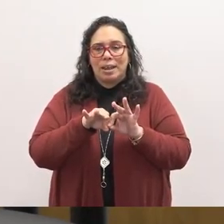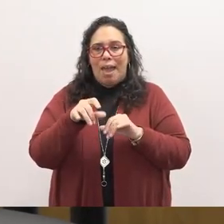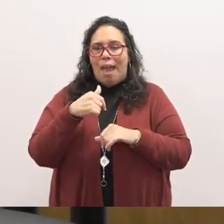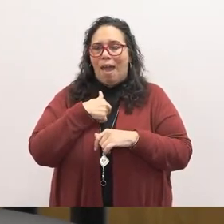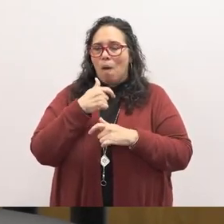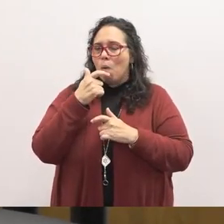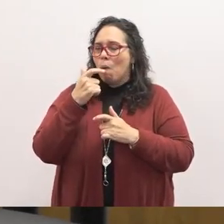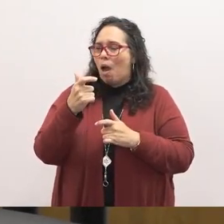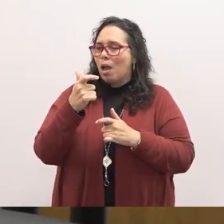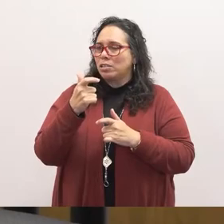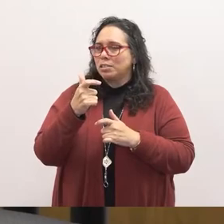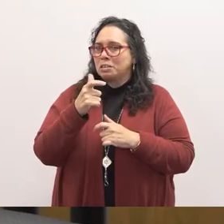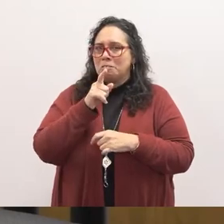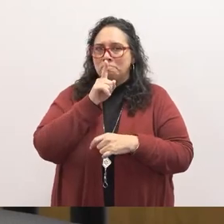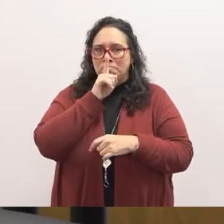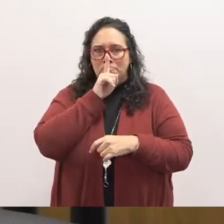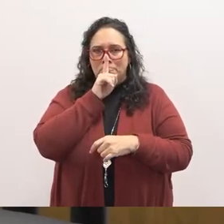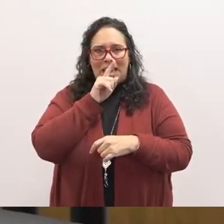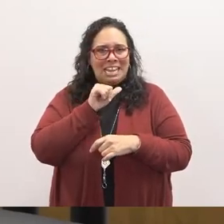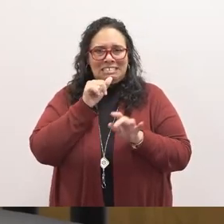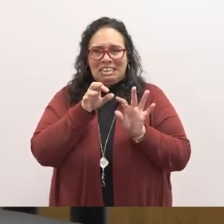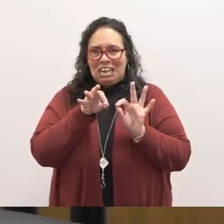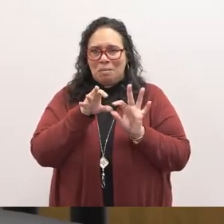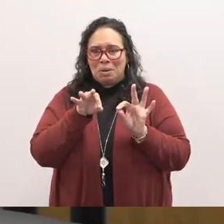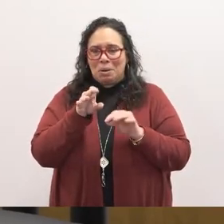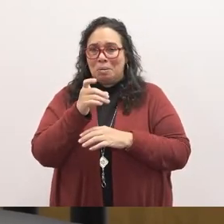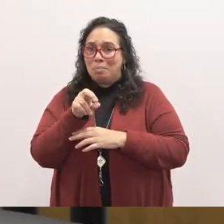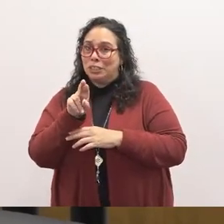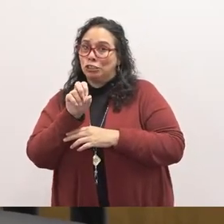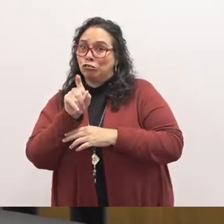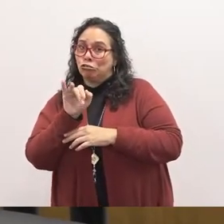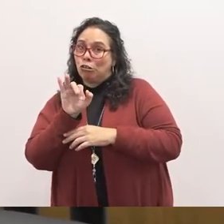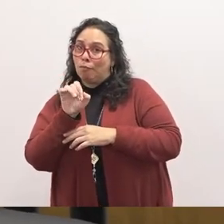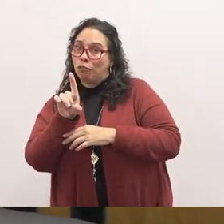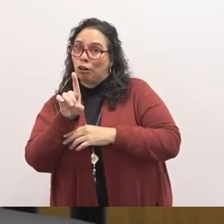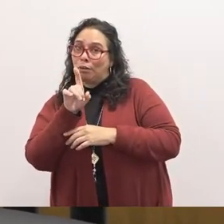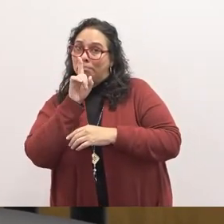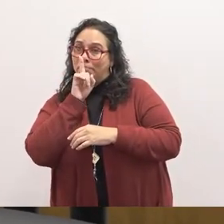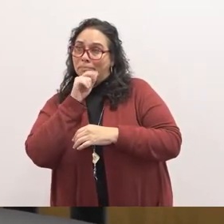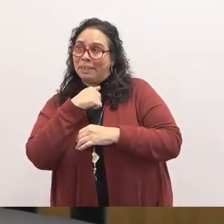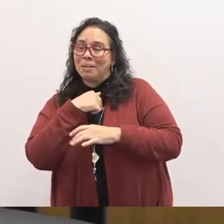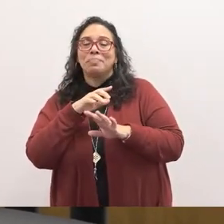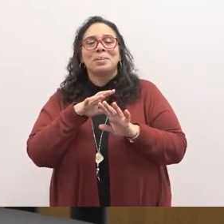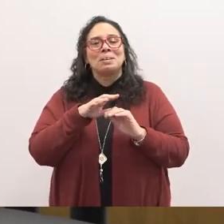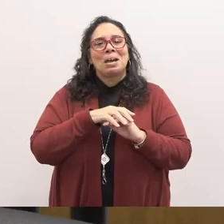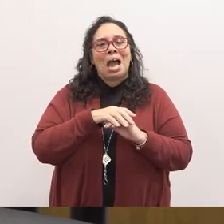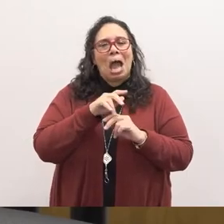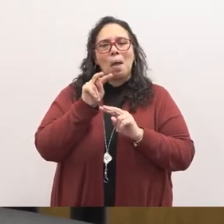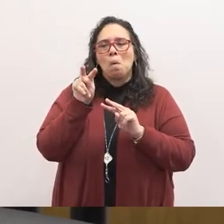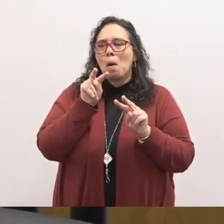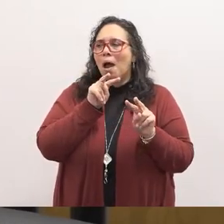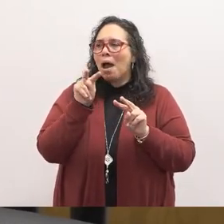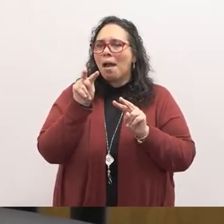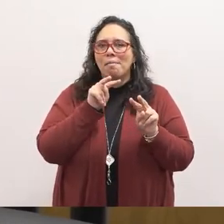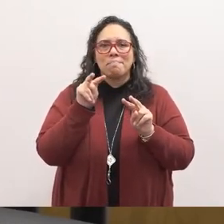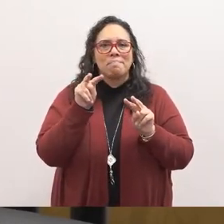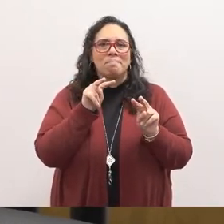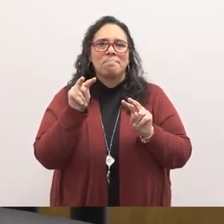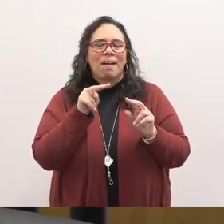I did not comment, Mr. Schrumpfert, I had nothing to say. I watched a lot of